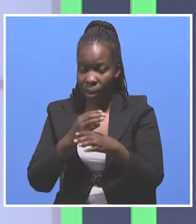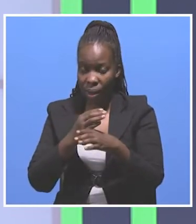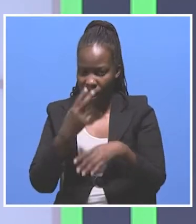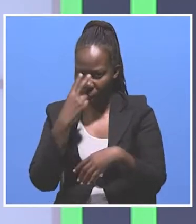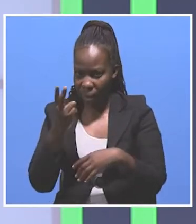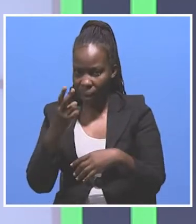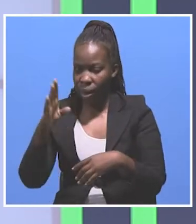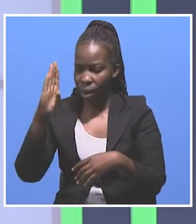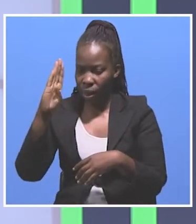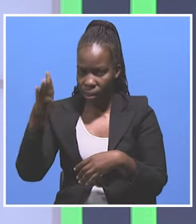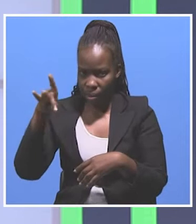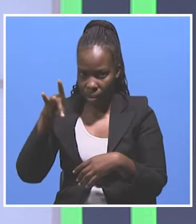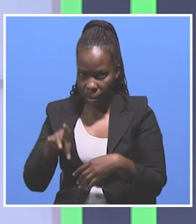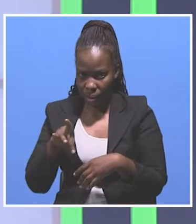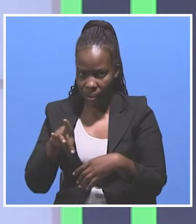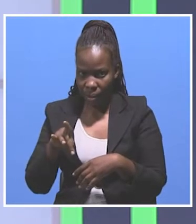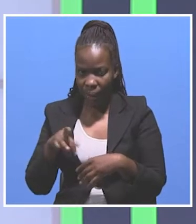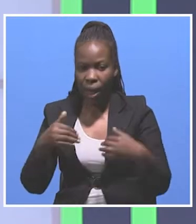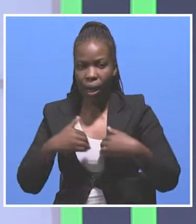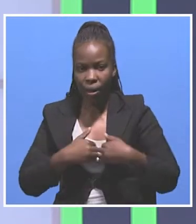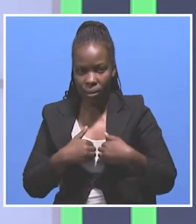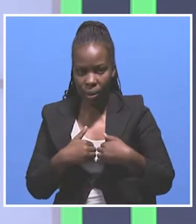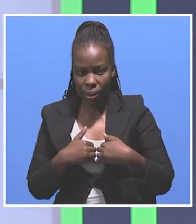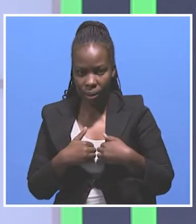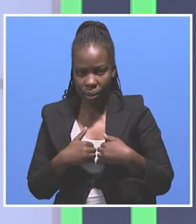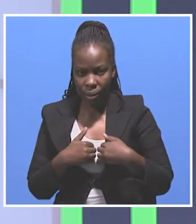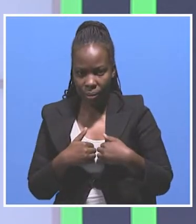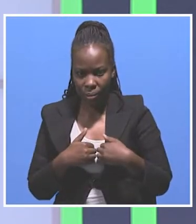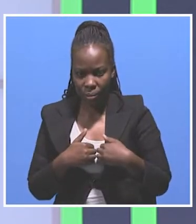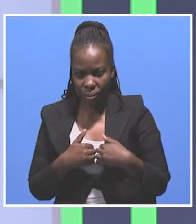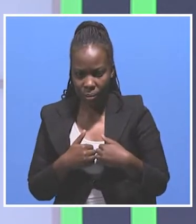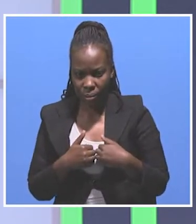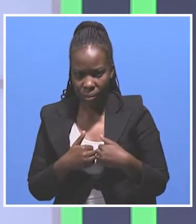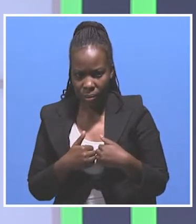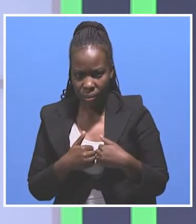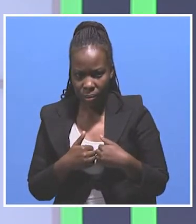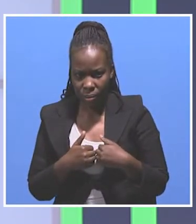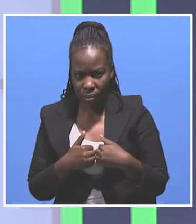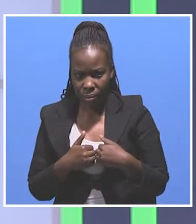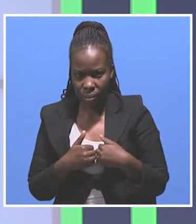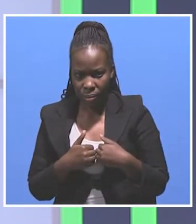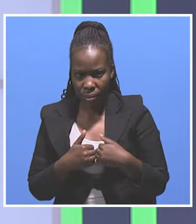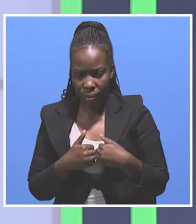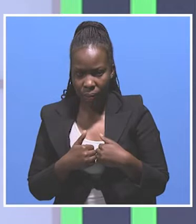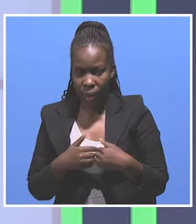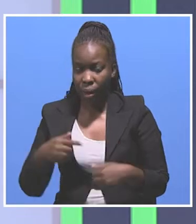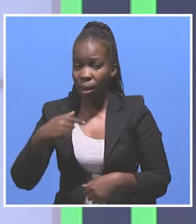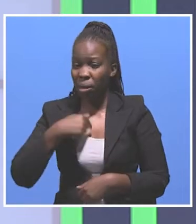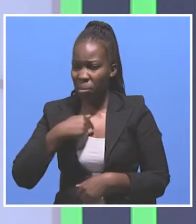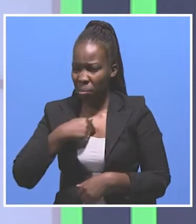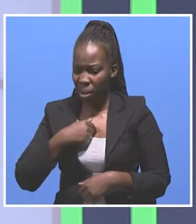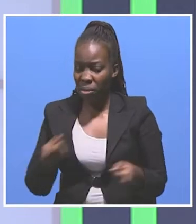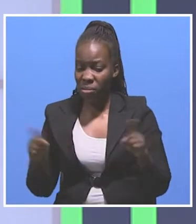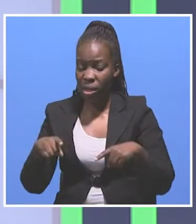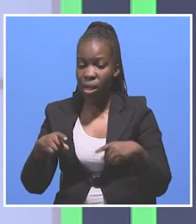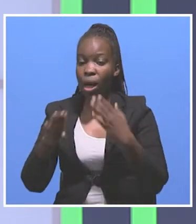interrupt or to, yes. Yes. Yes. So I happen to be one of the ladies who usually, when I get